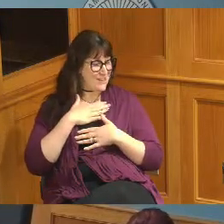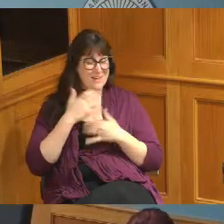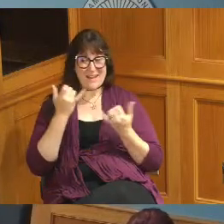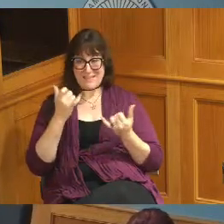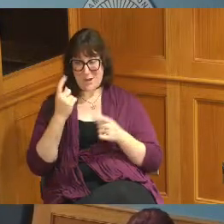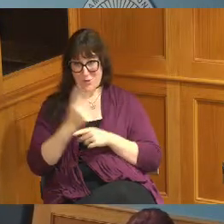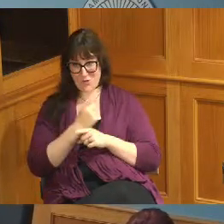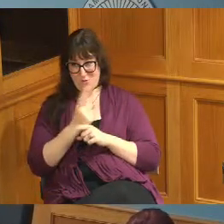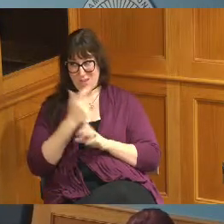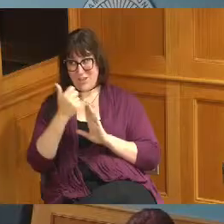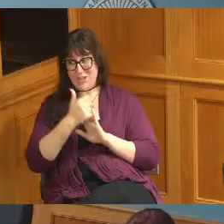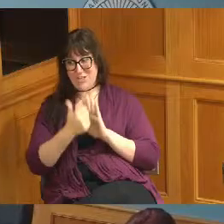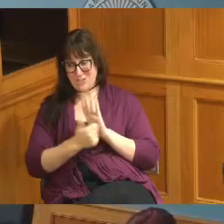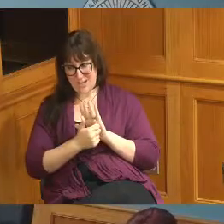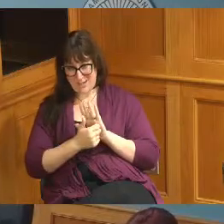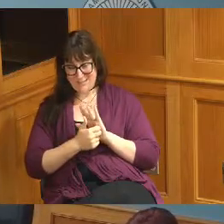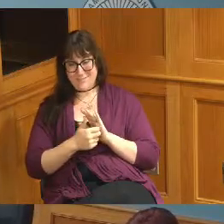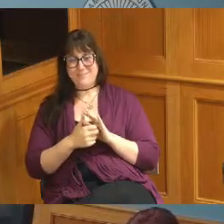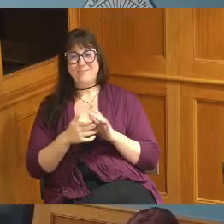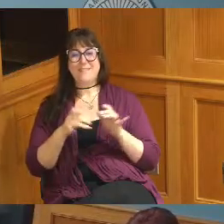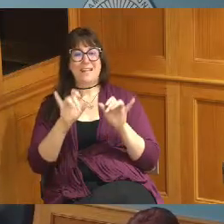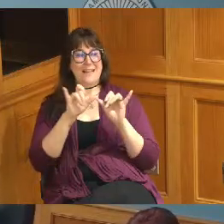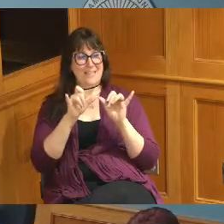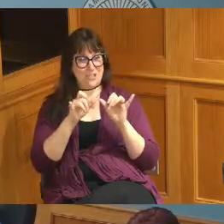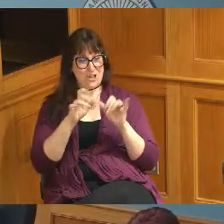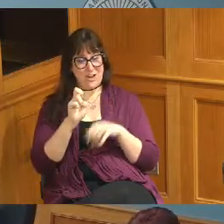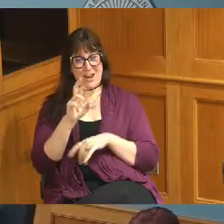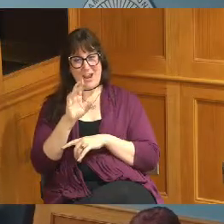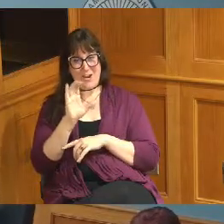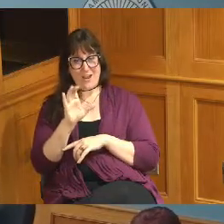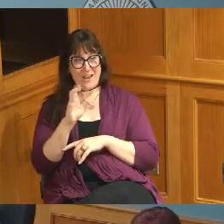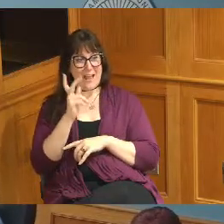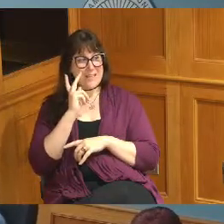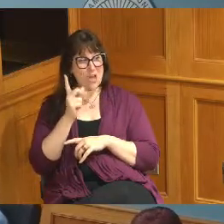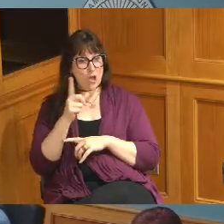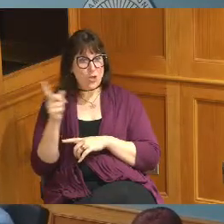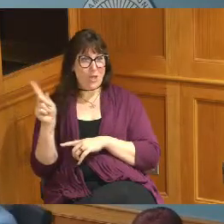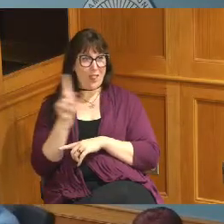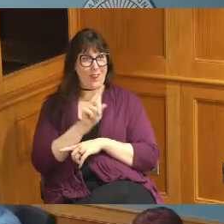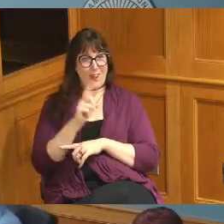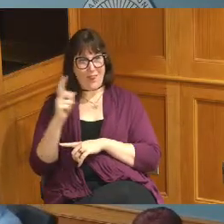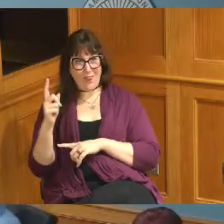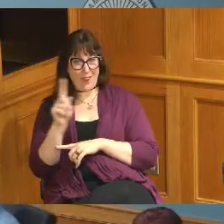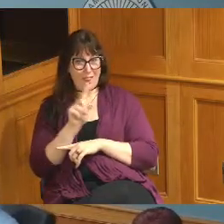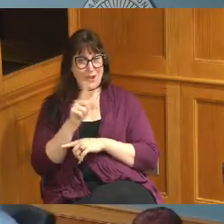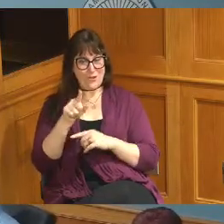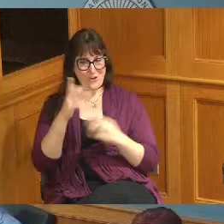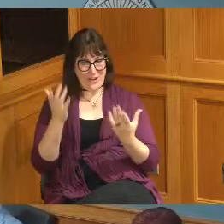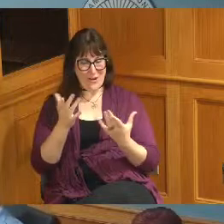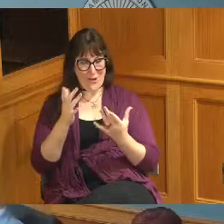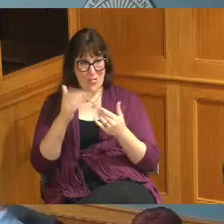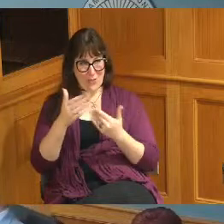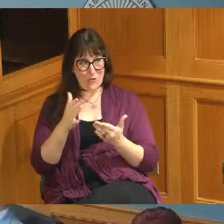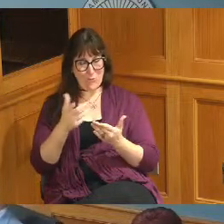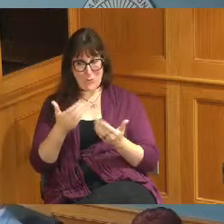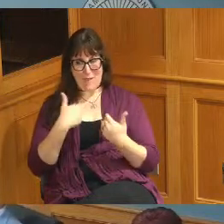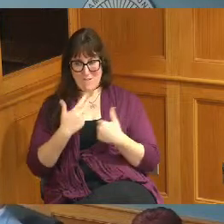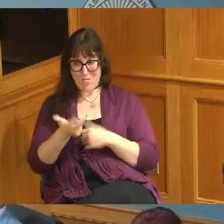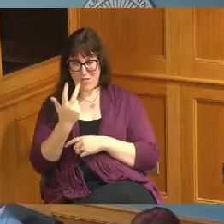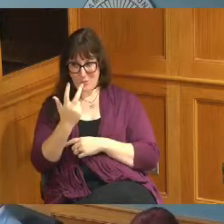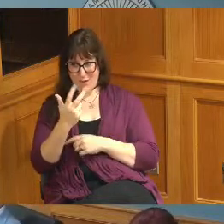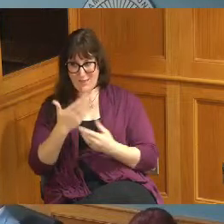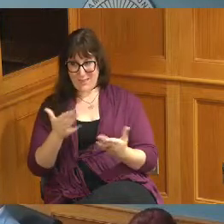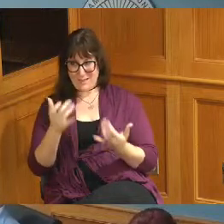regular agenda. The county engineer is here. Eric, I saw you moving back and forth, but you're in the room. You've got 3 items today.